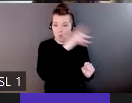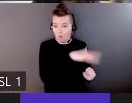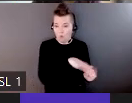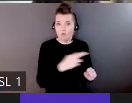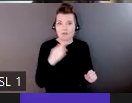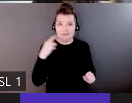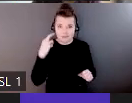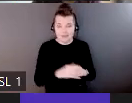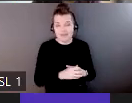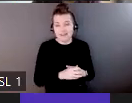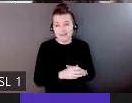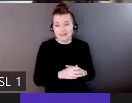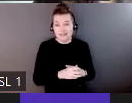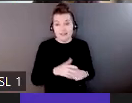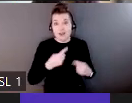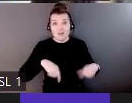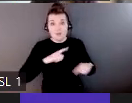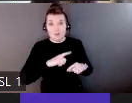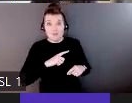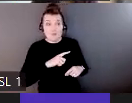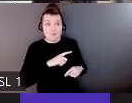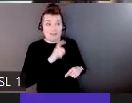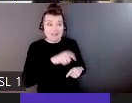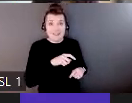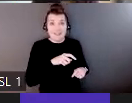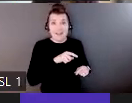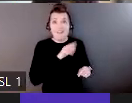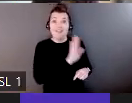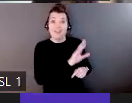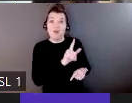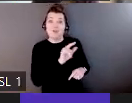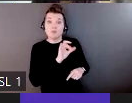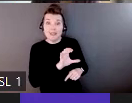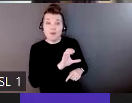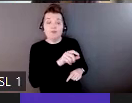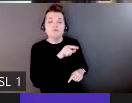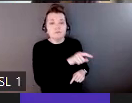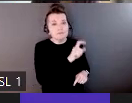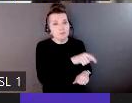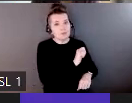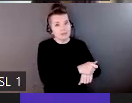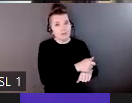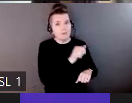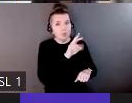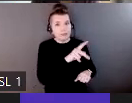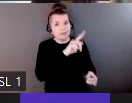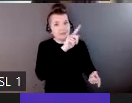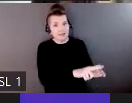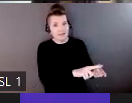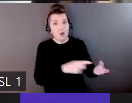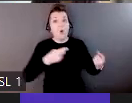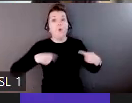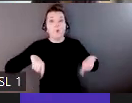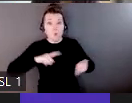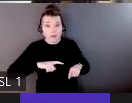is to manage the risks within the home. We're looking for criminal blame. So there's this, what can we do when you have